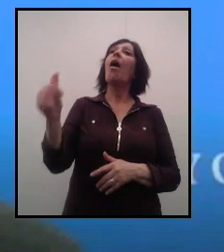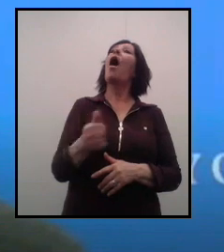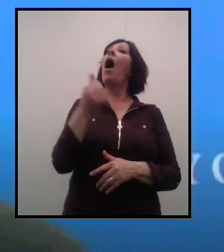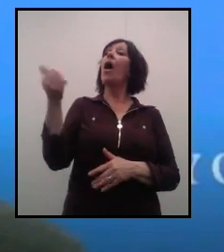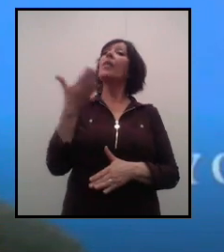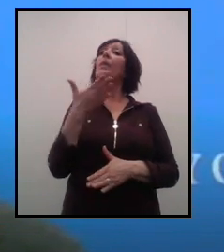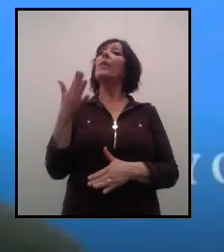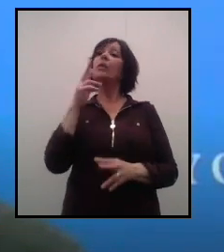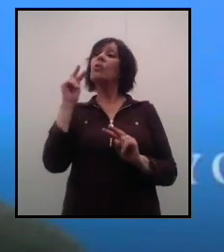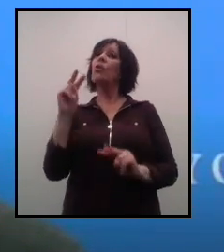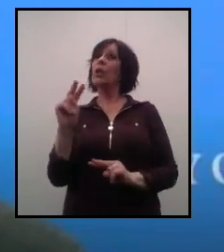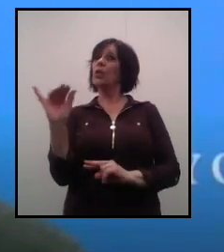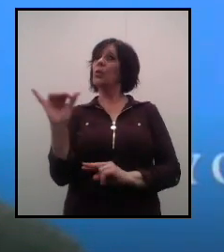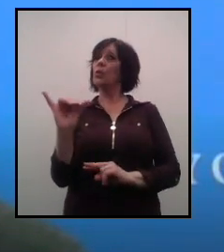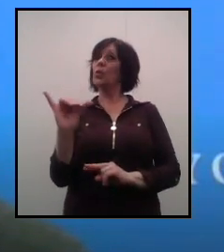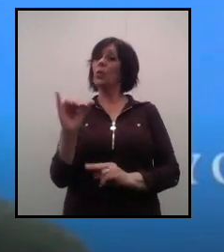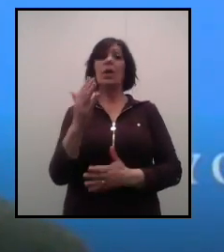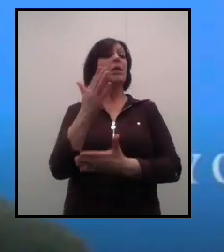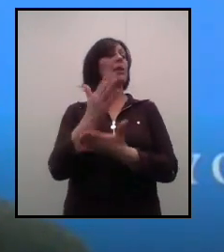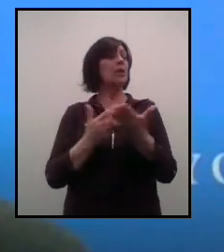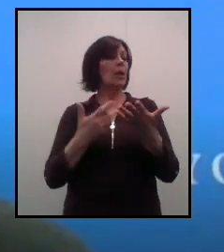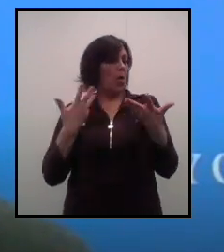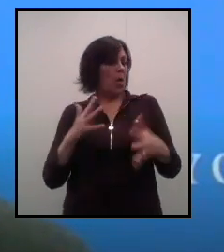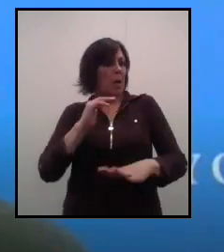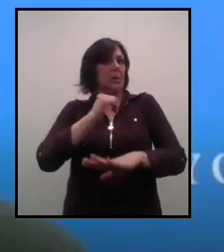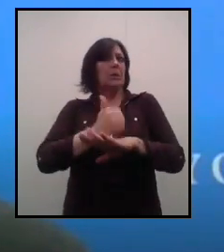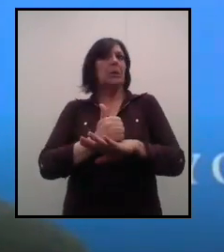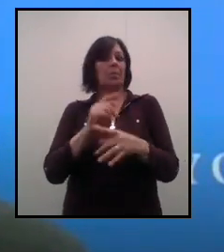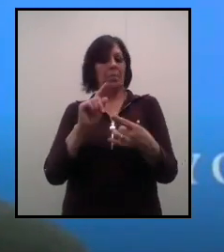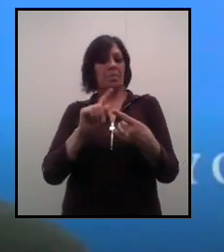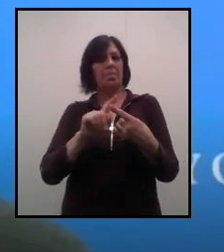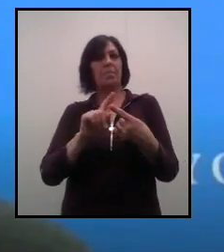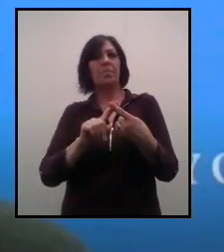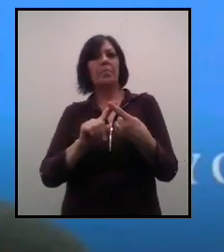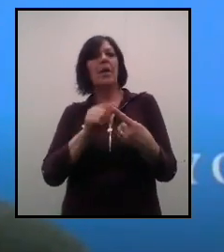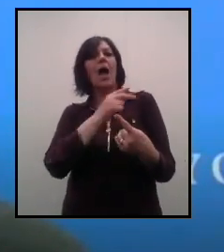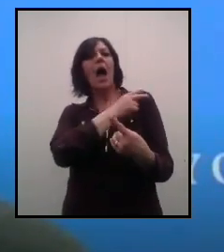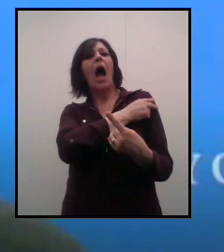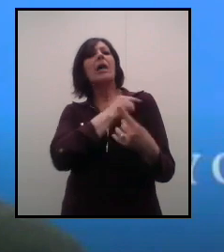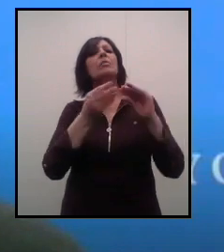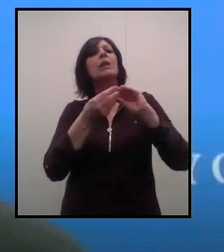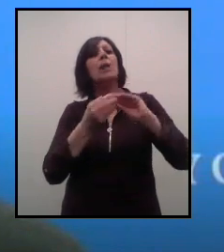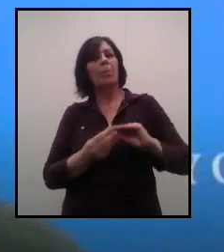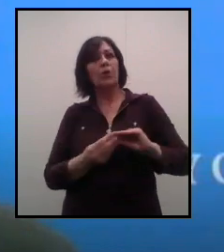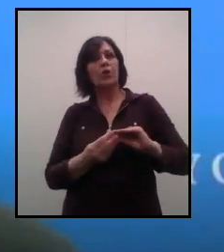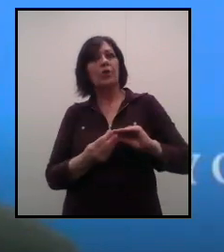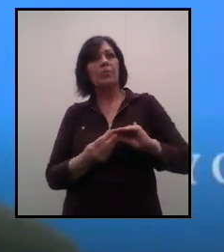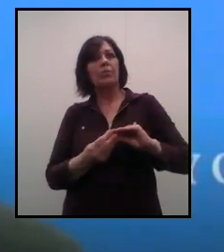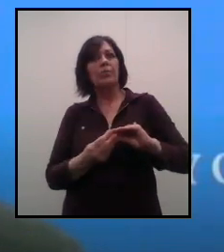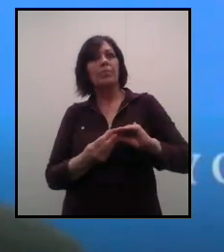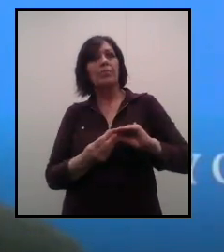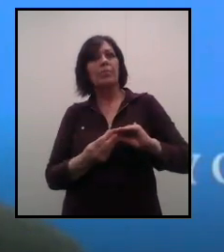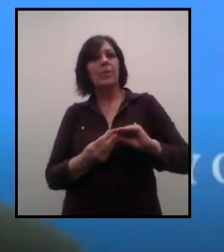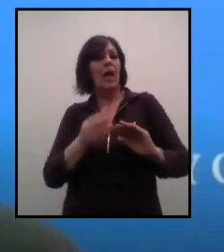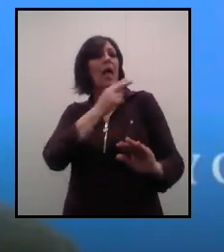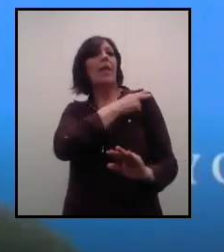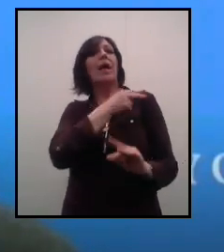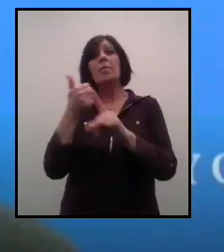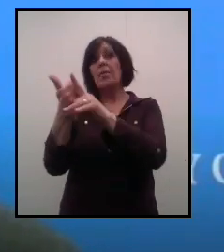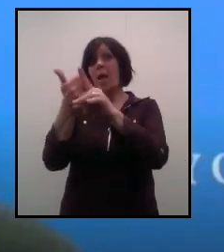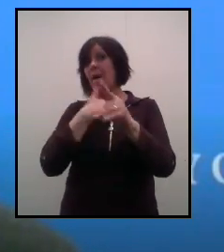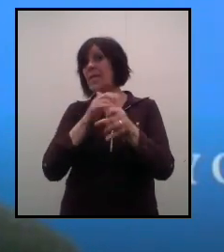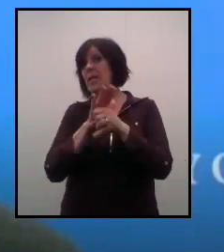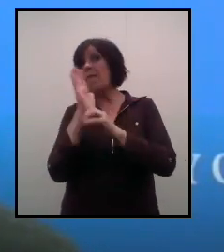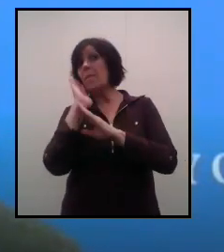be looked at, and some of those we already have in place, such as the hospitalization, or the hospitals themselves have bed